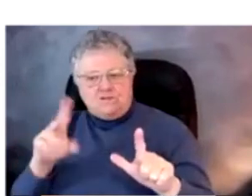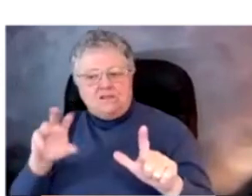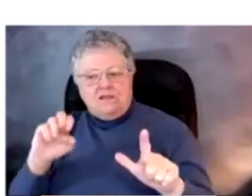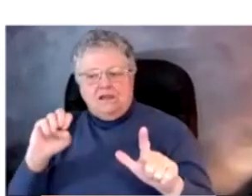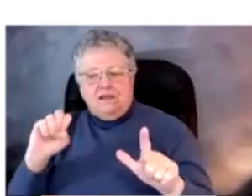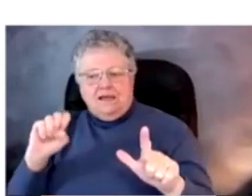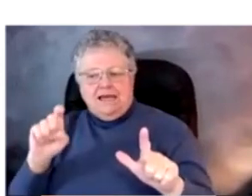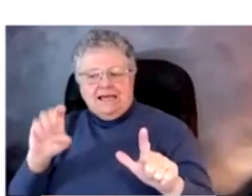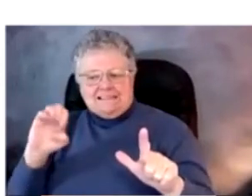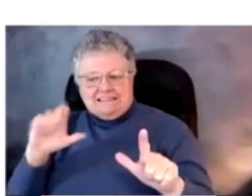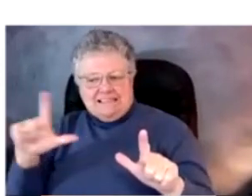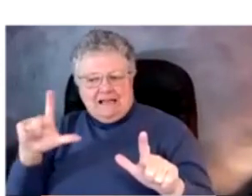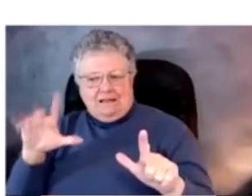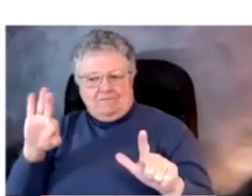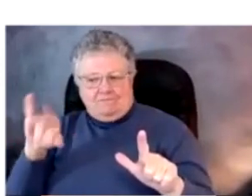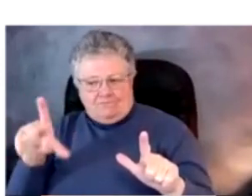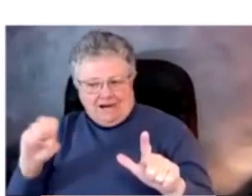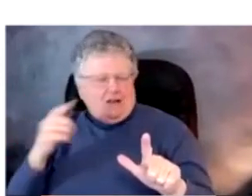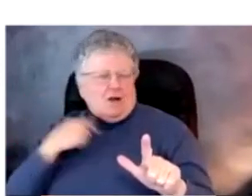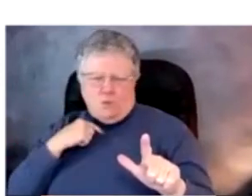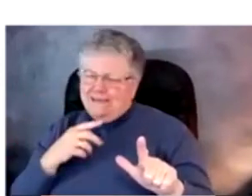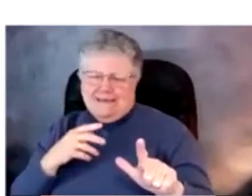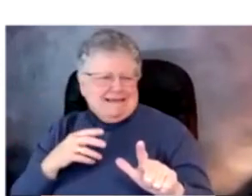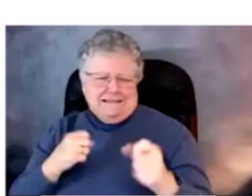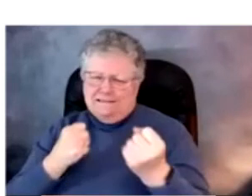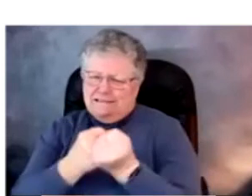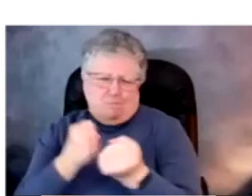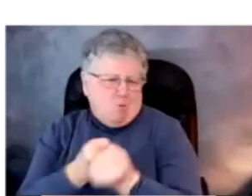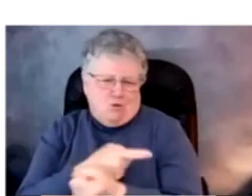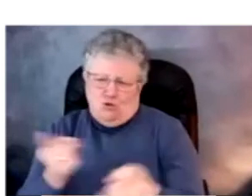happy to provide any and all technical assistance in using that tool,